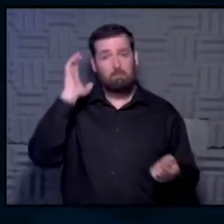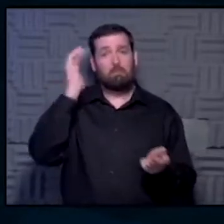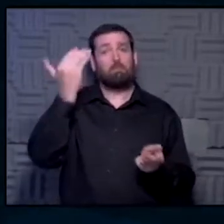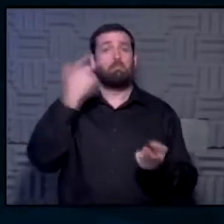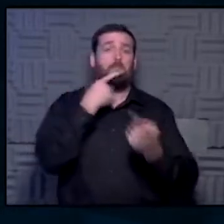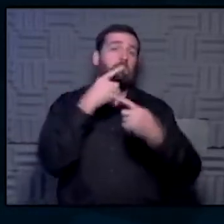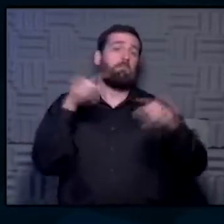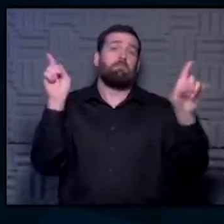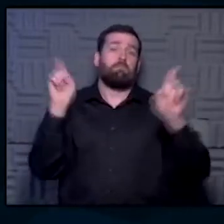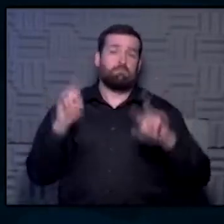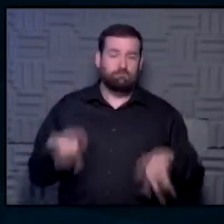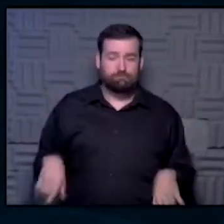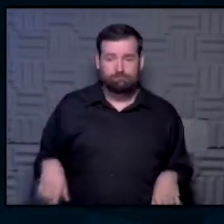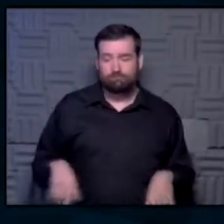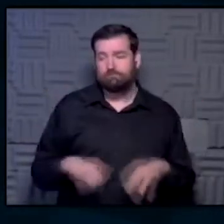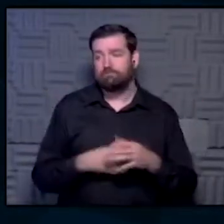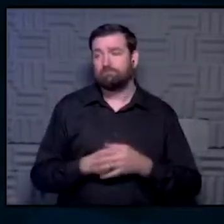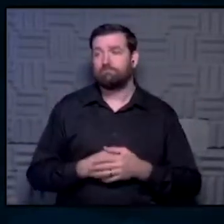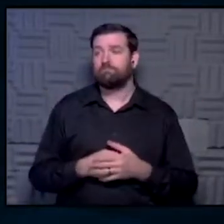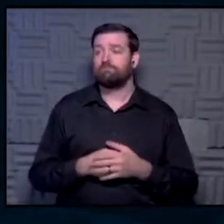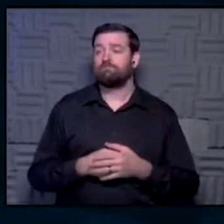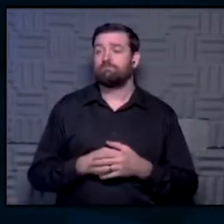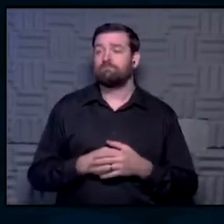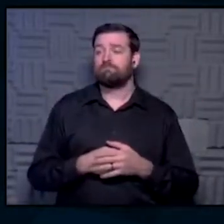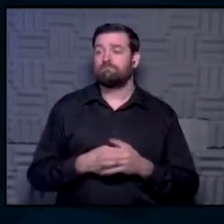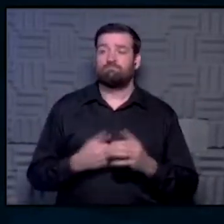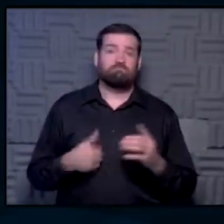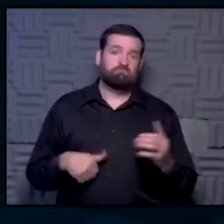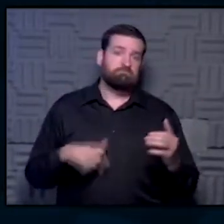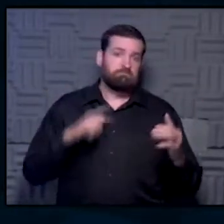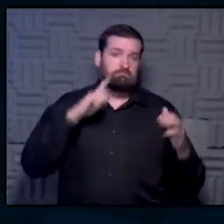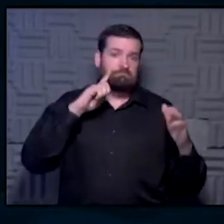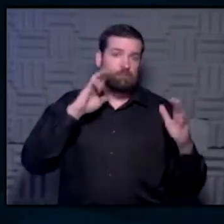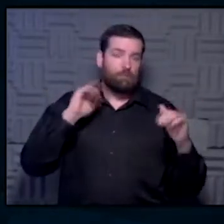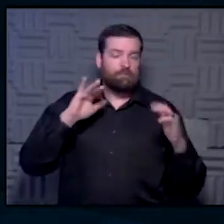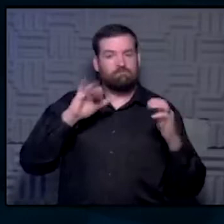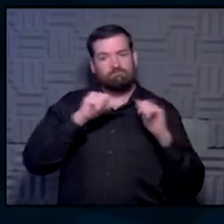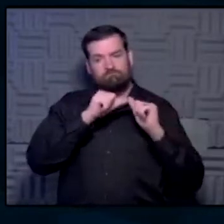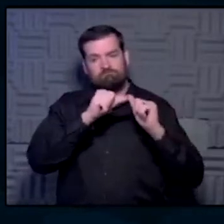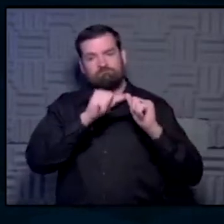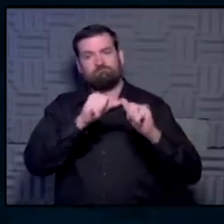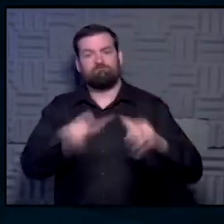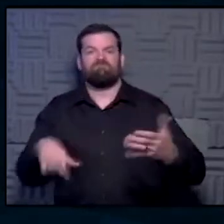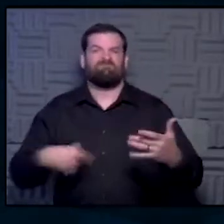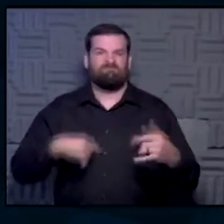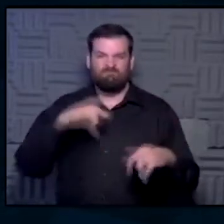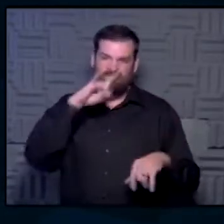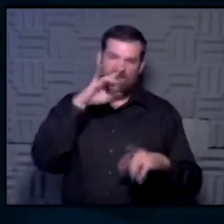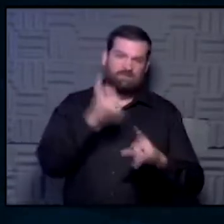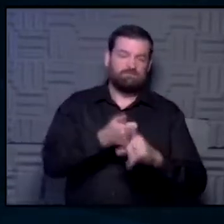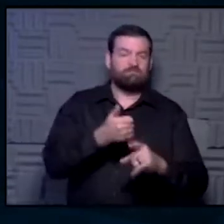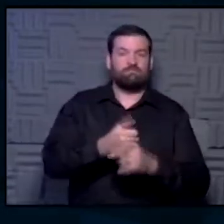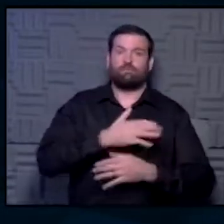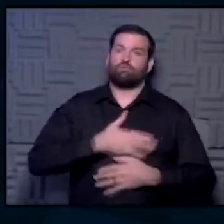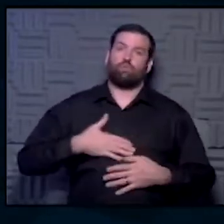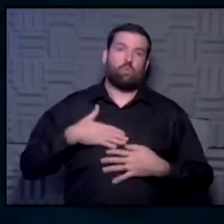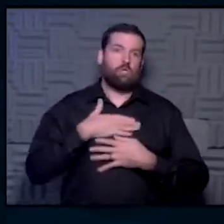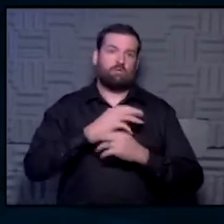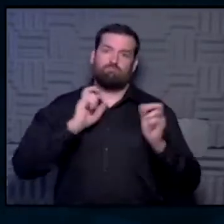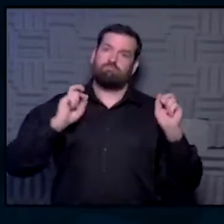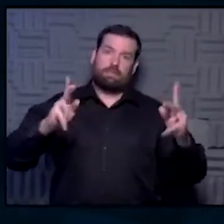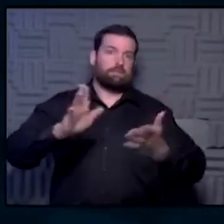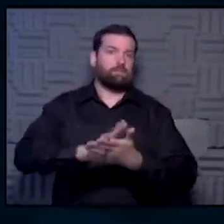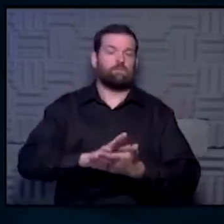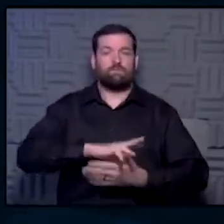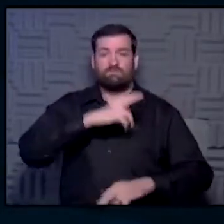successful. And so we're hoping we can continue to push forward. I know the kids are all really enjoying being there. And it's